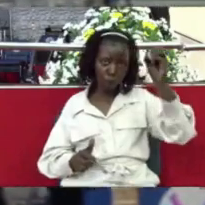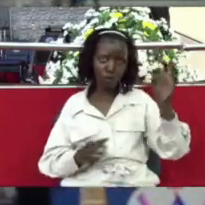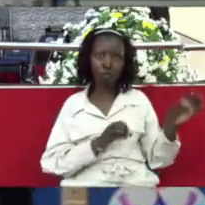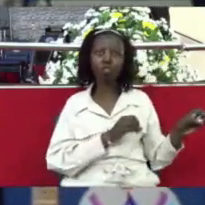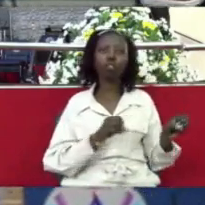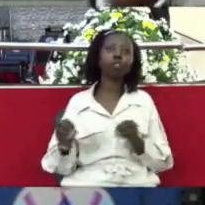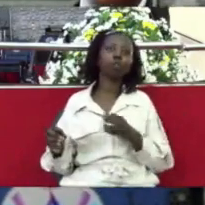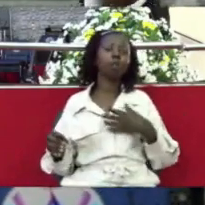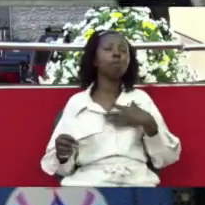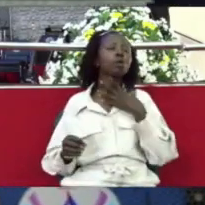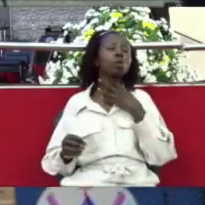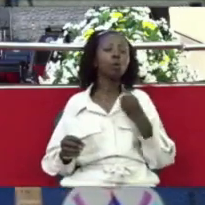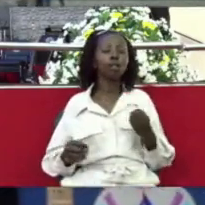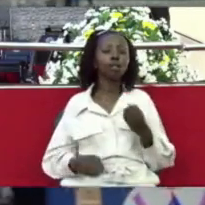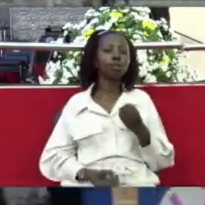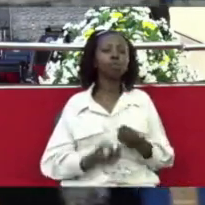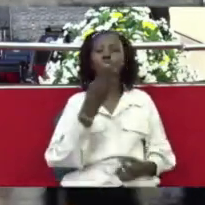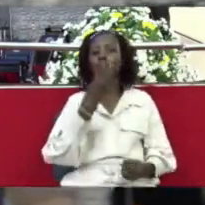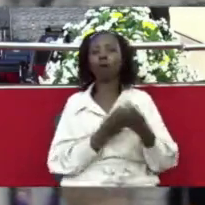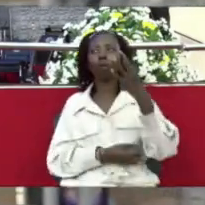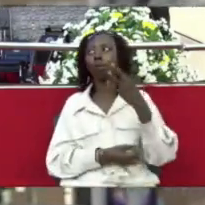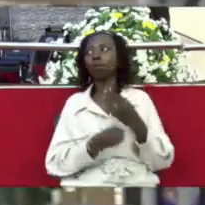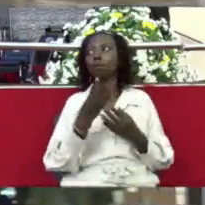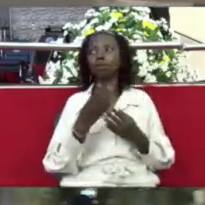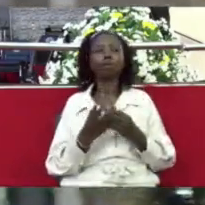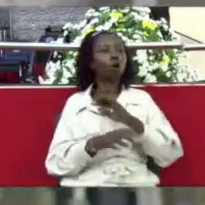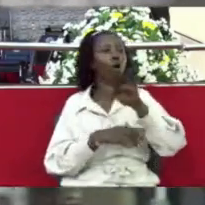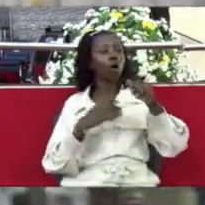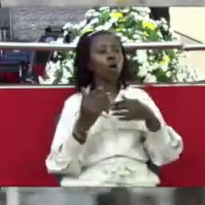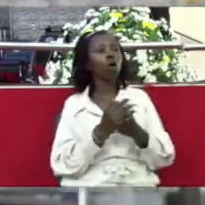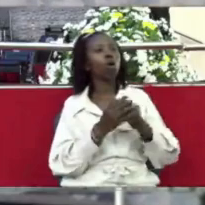I need a breakthrough. Now, do you see all the hands?